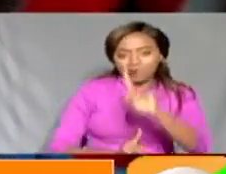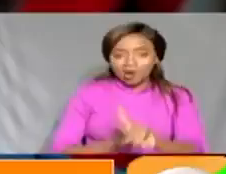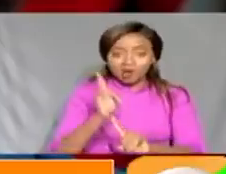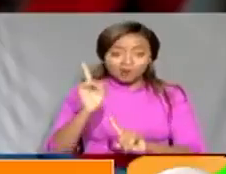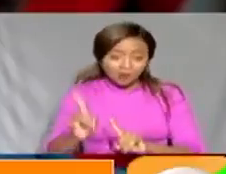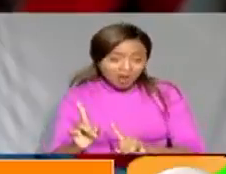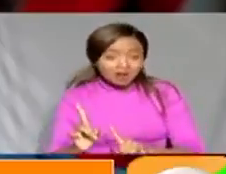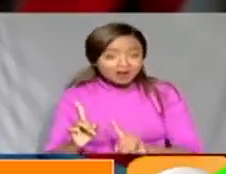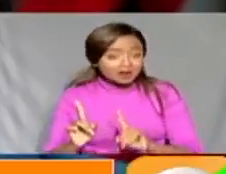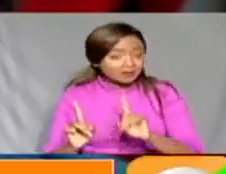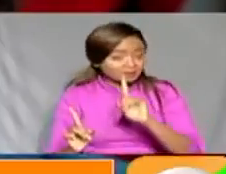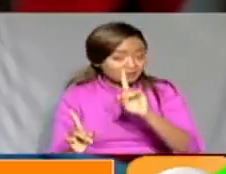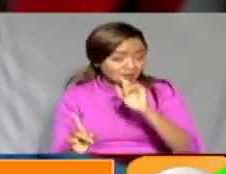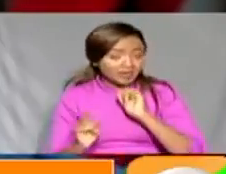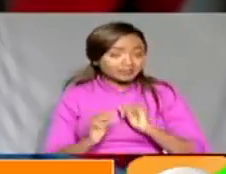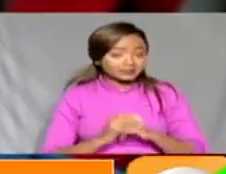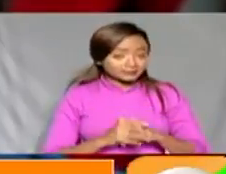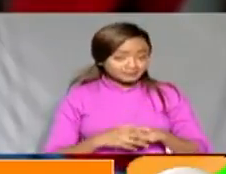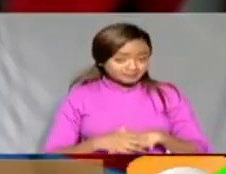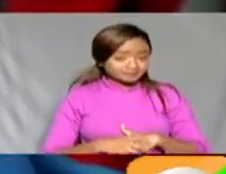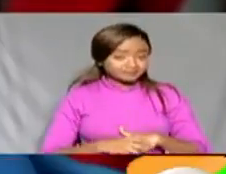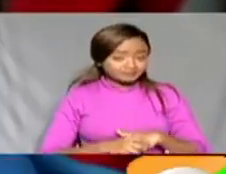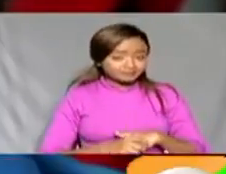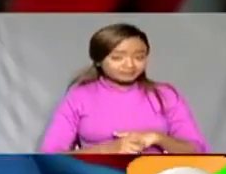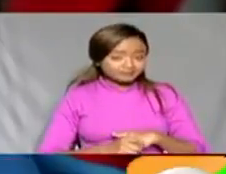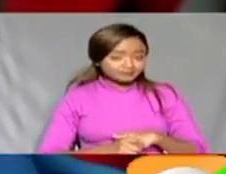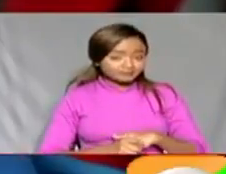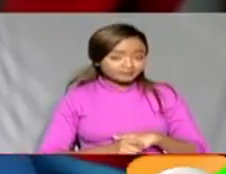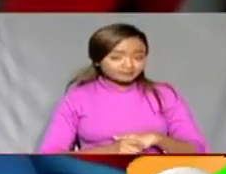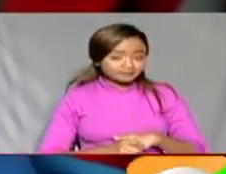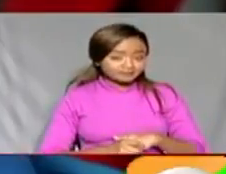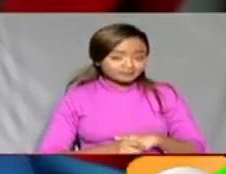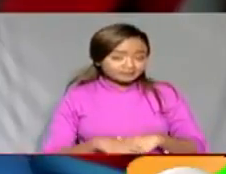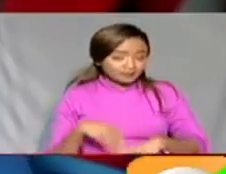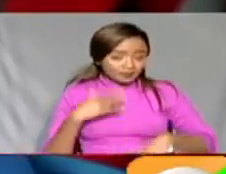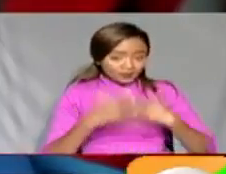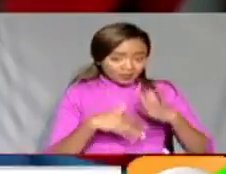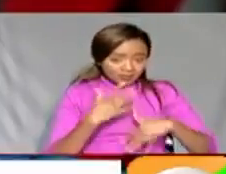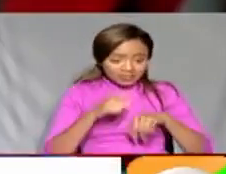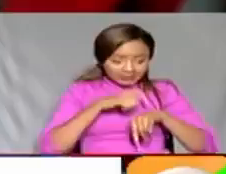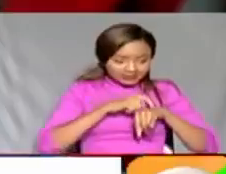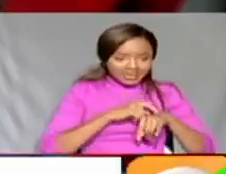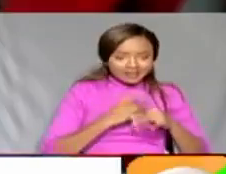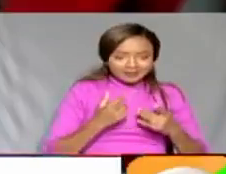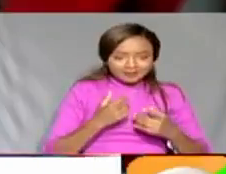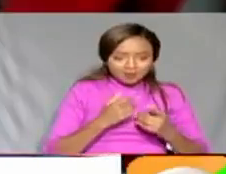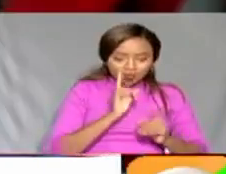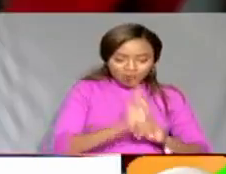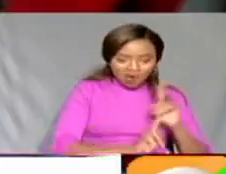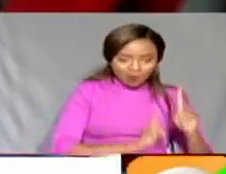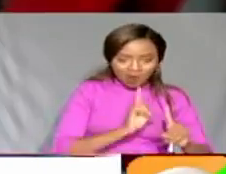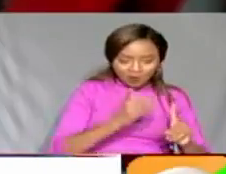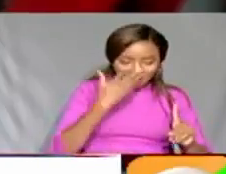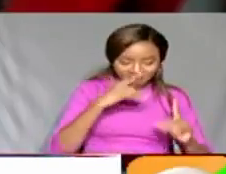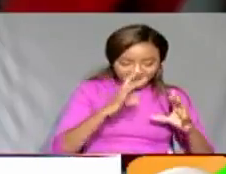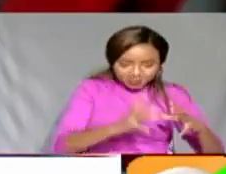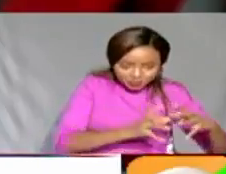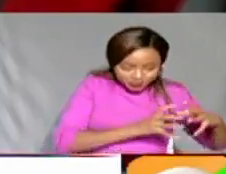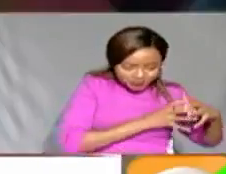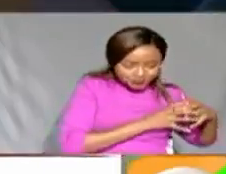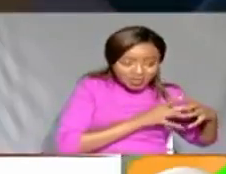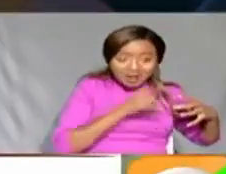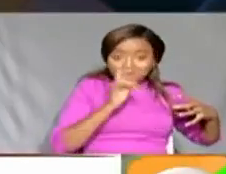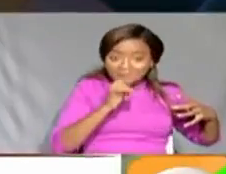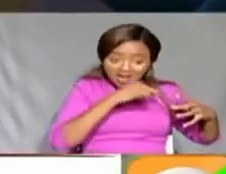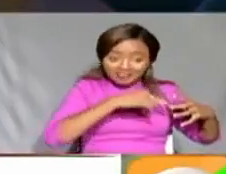one case coming in, mostly importations. And then once community spread establishes itself, it actually